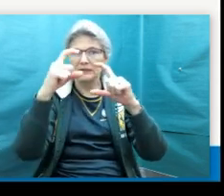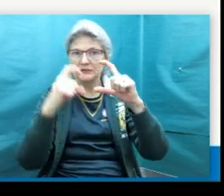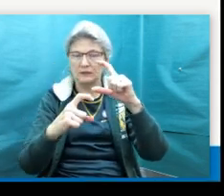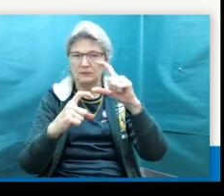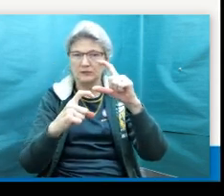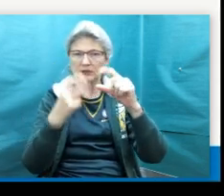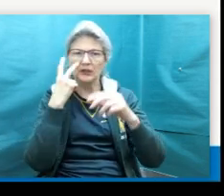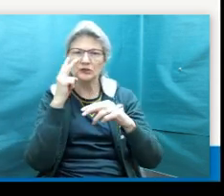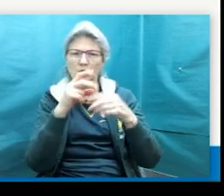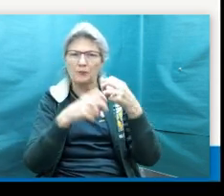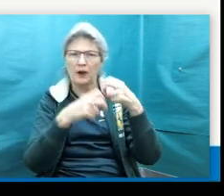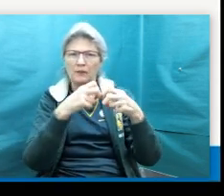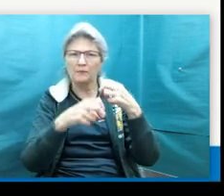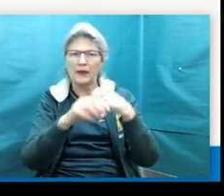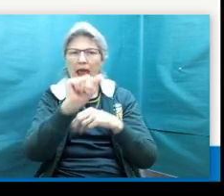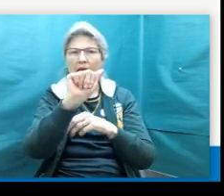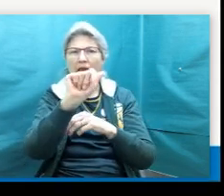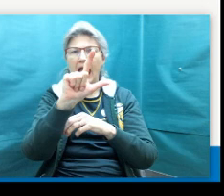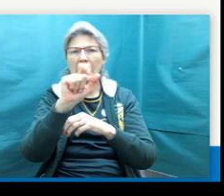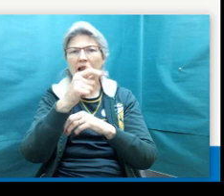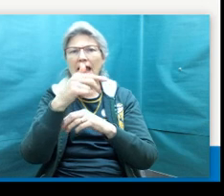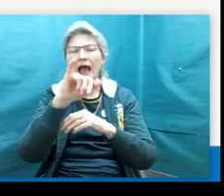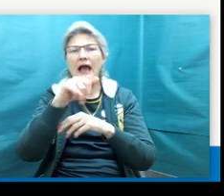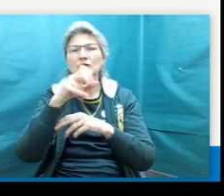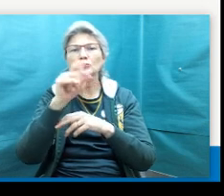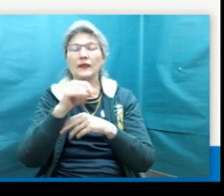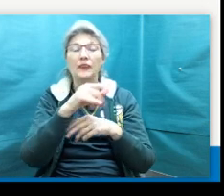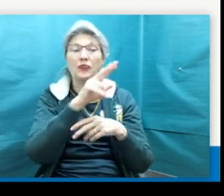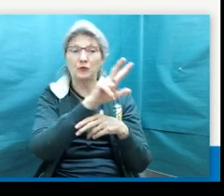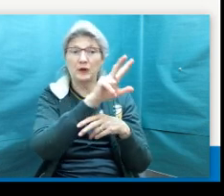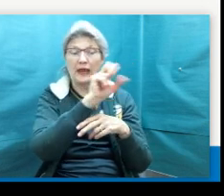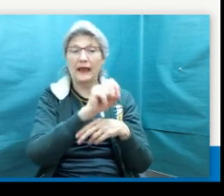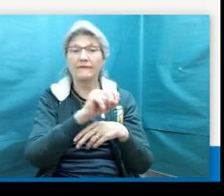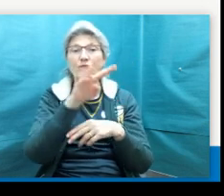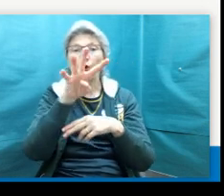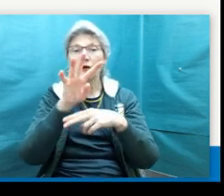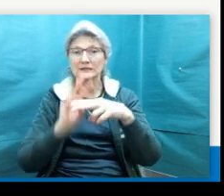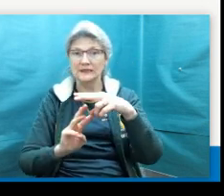had 3 and 4/6 quesadillas. His family ate